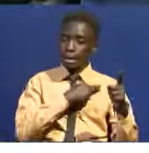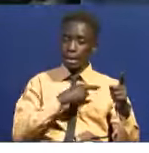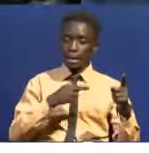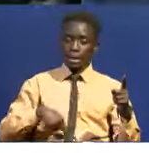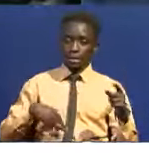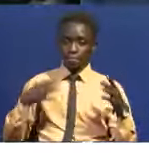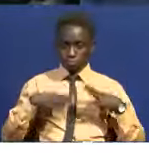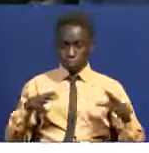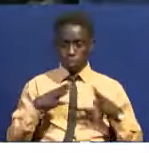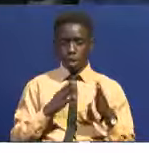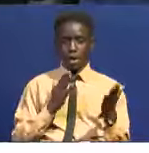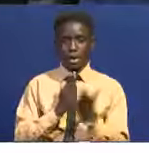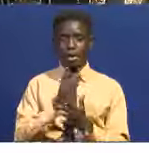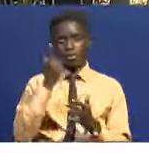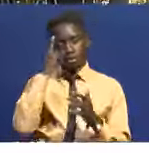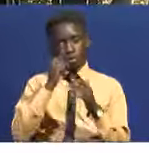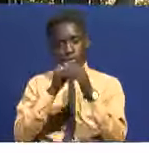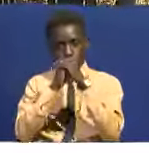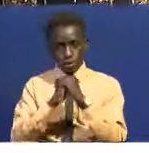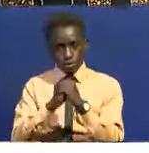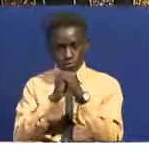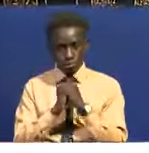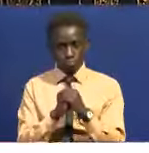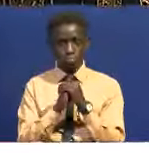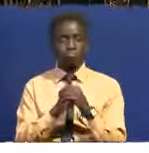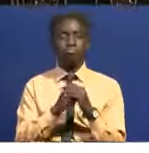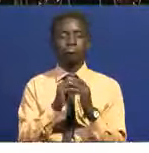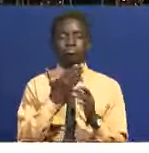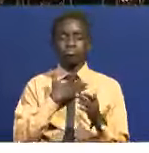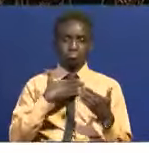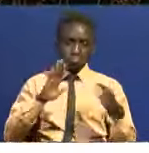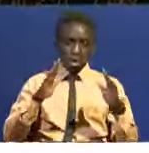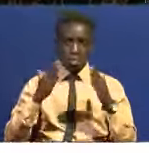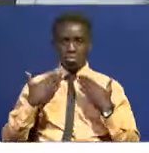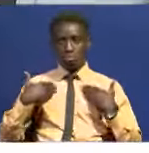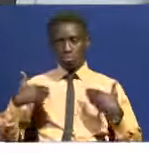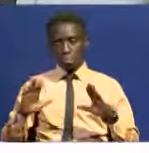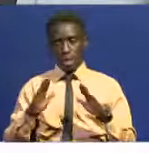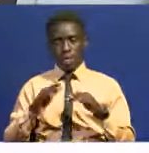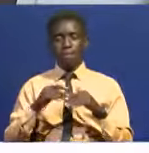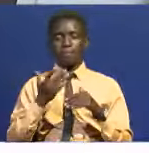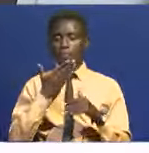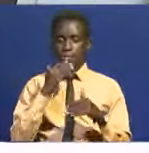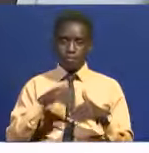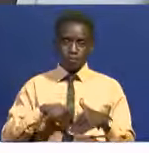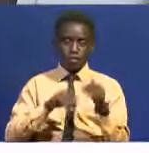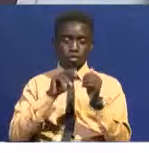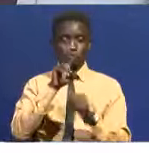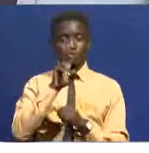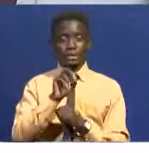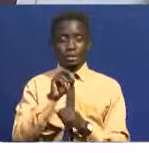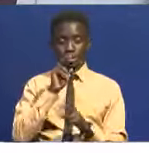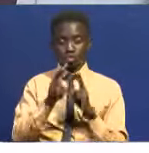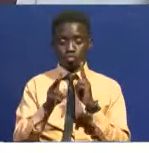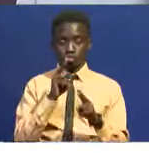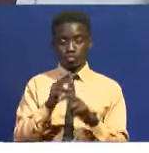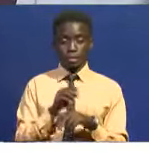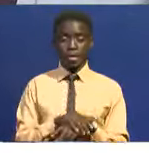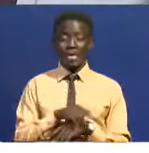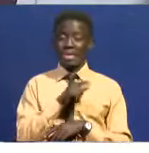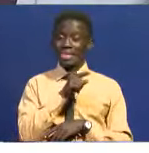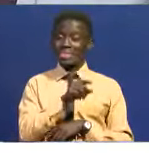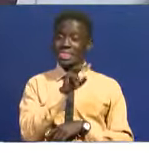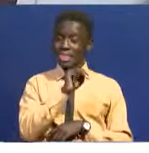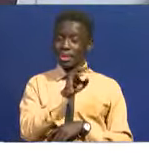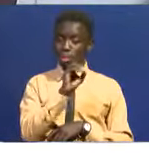alizotoa kwa kanisa kwenye maafikiano mwezi Mei mwaka 2022. This MOU reflects